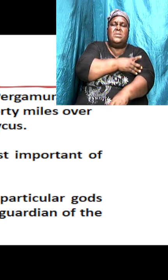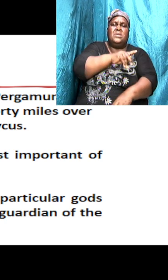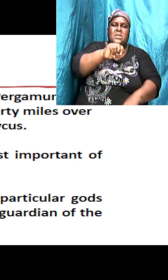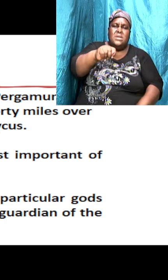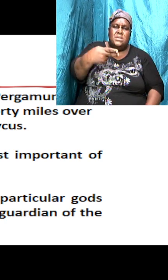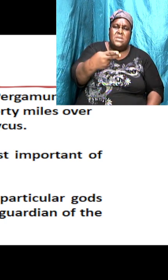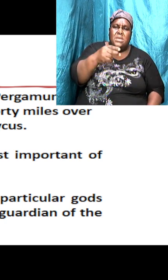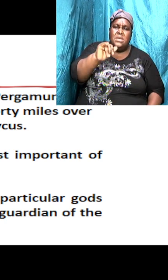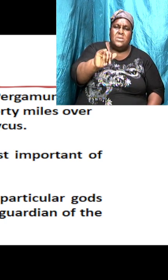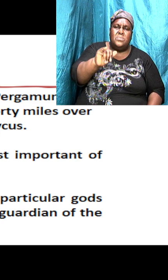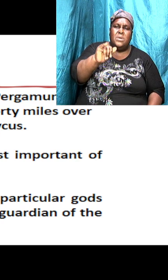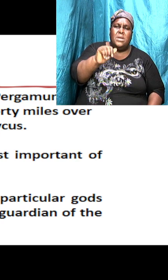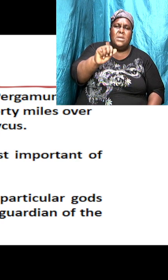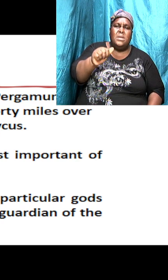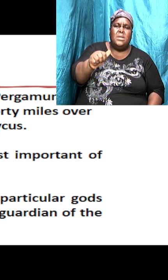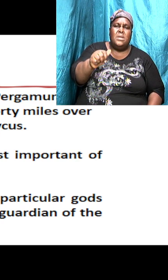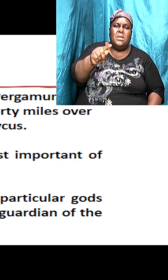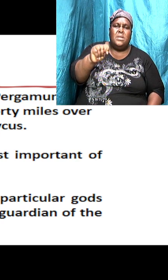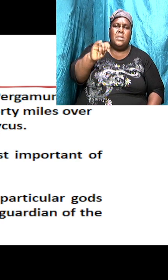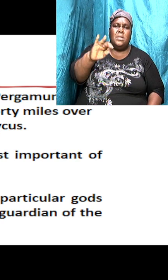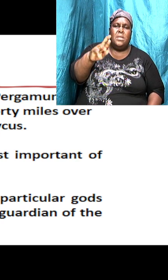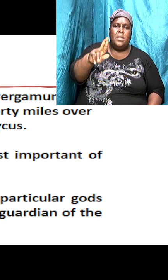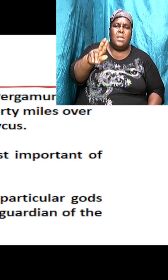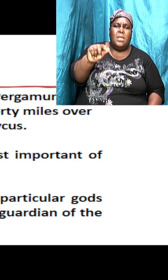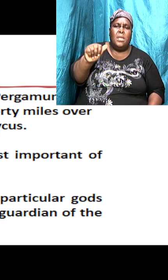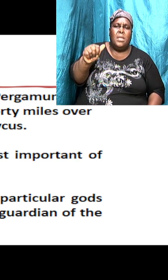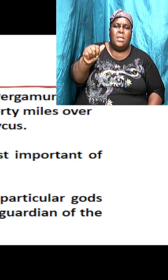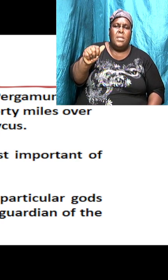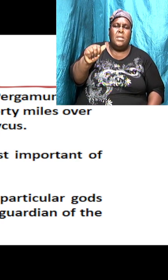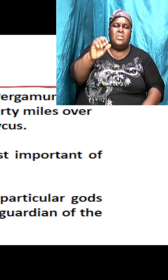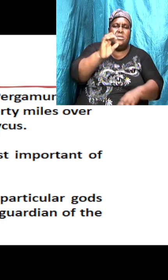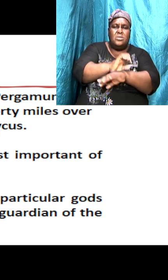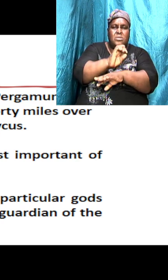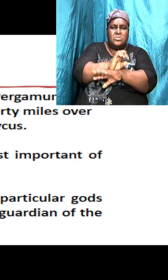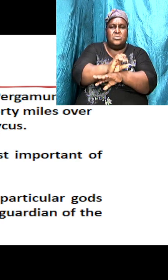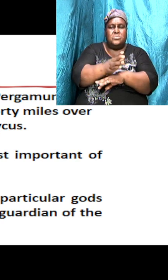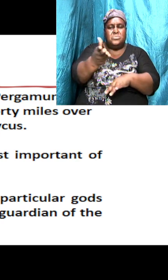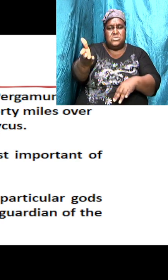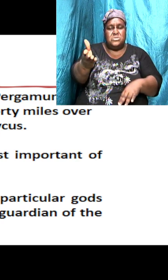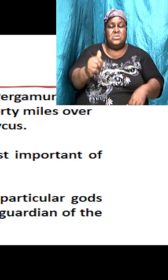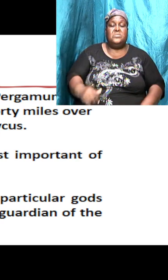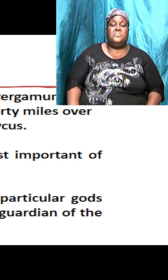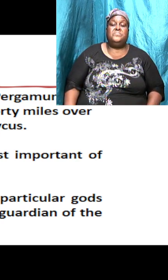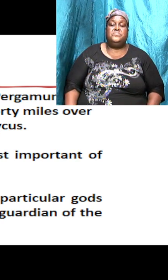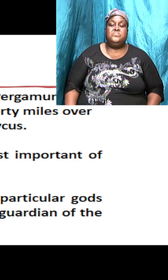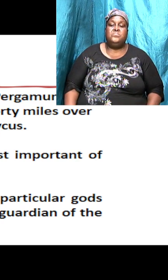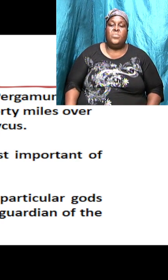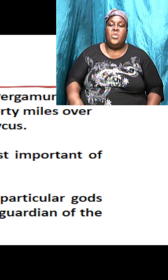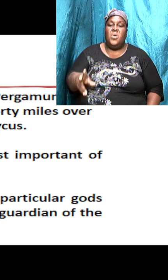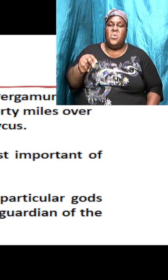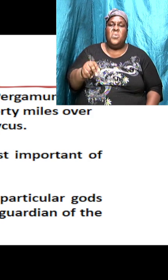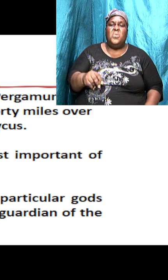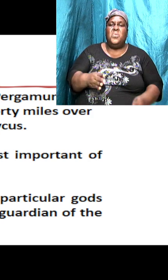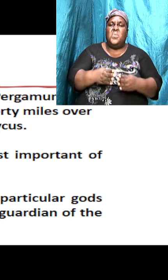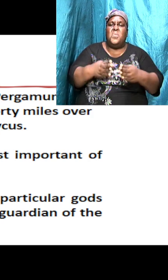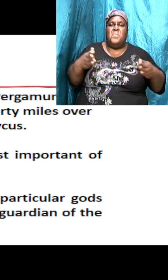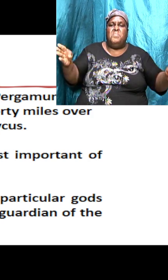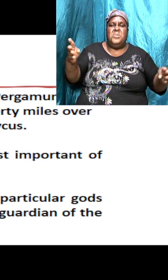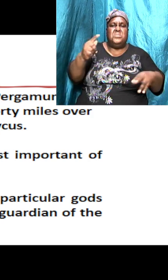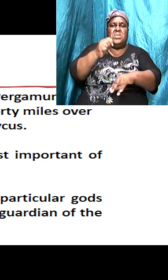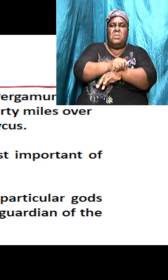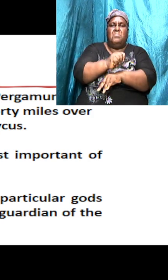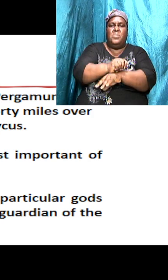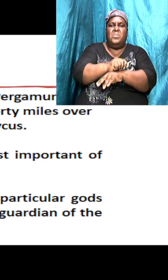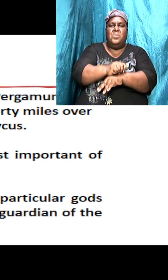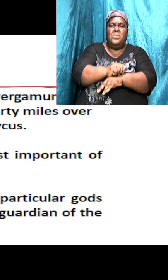most insignificant city, but yet the church was there, right? There were no big temples here when